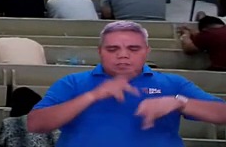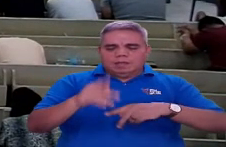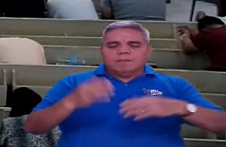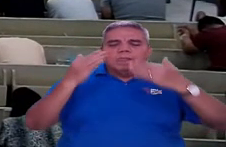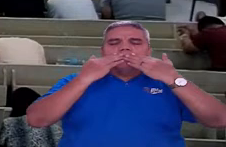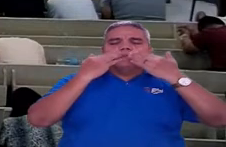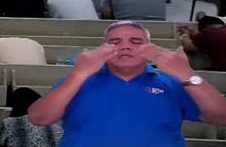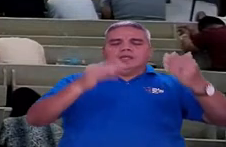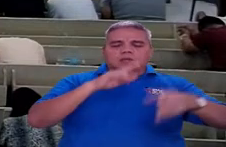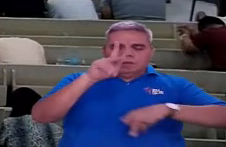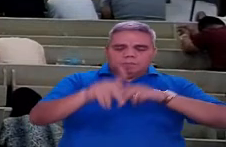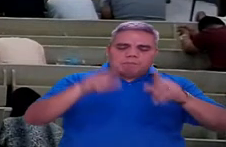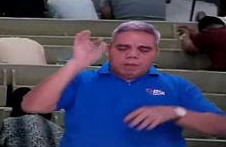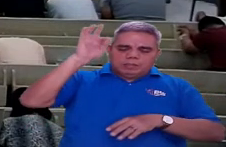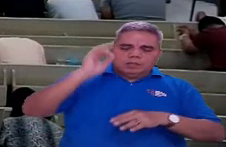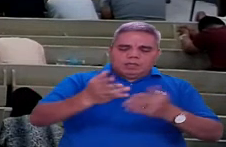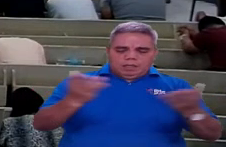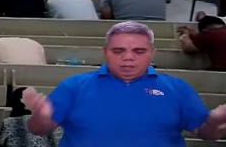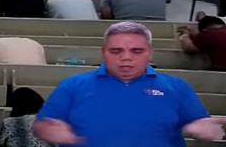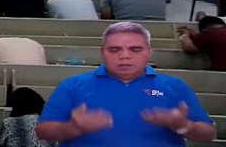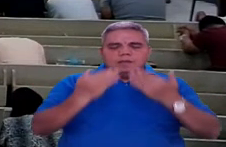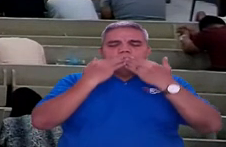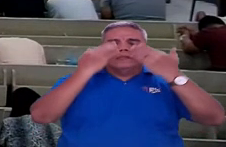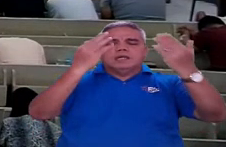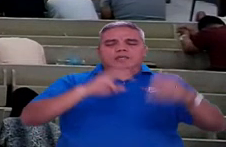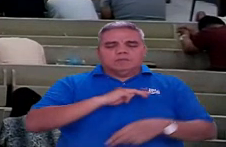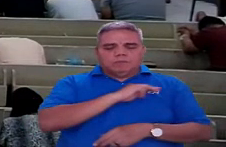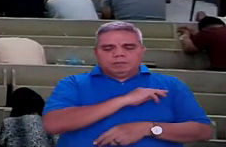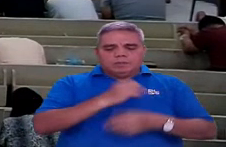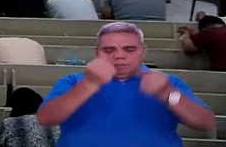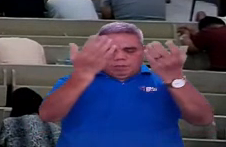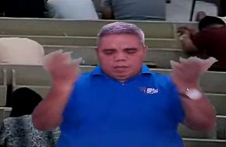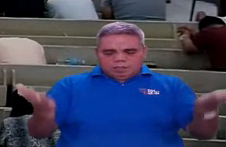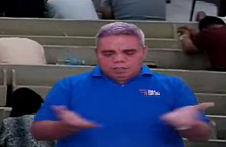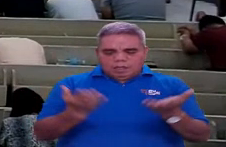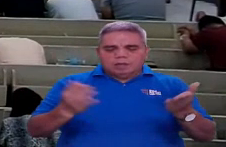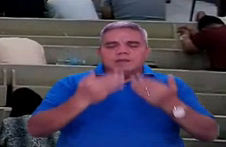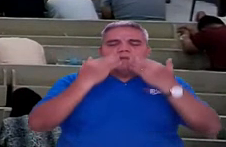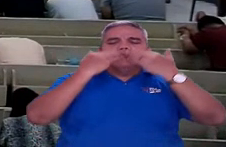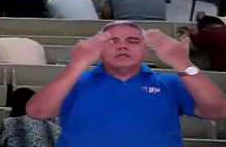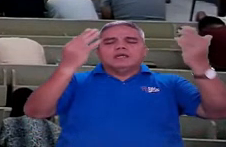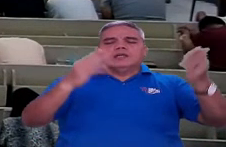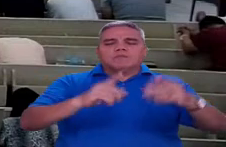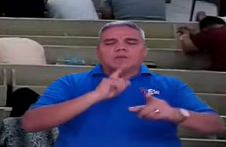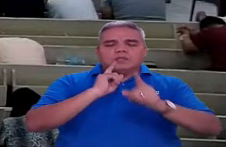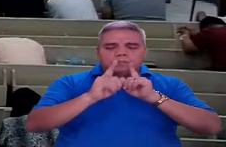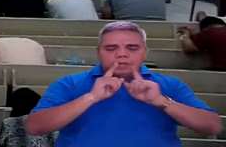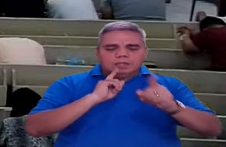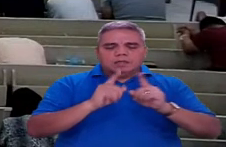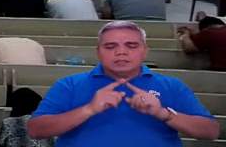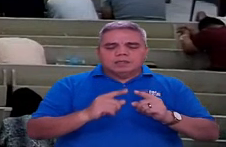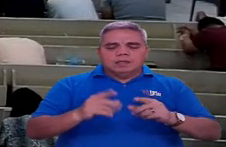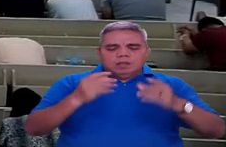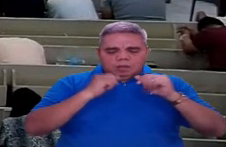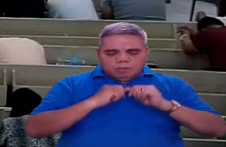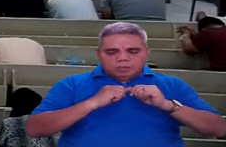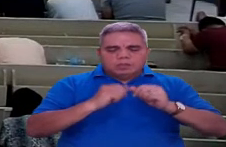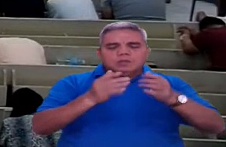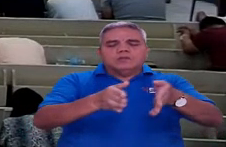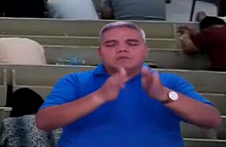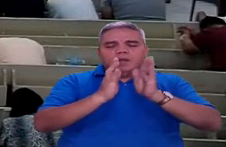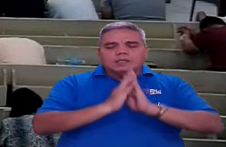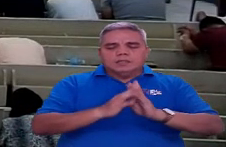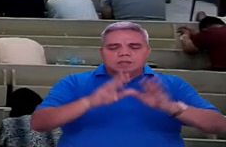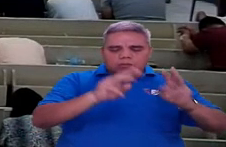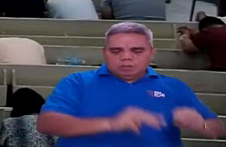Thank you, Lord, for the pastors that are here. Thank you for the missionaries that are here. Thank you for our speakers. We continue to ask